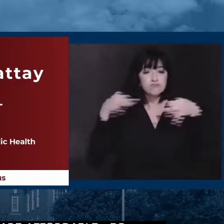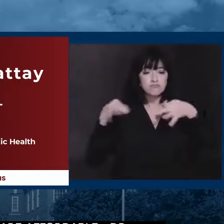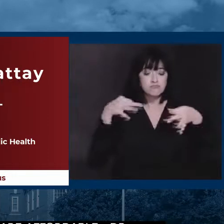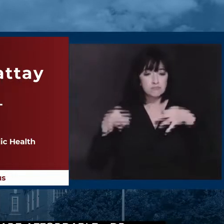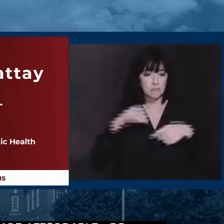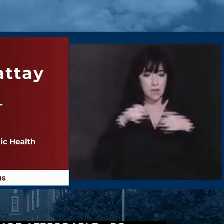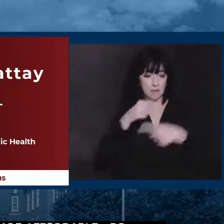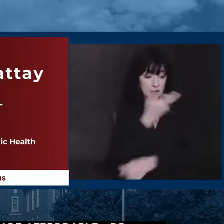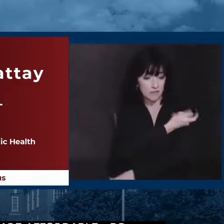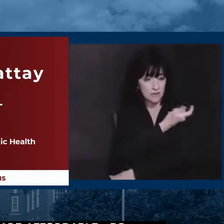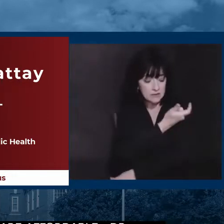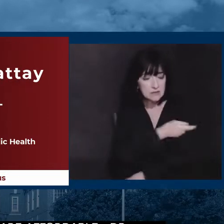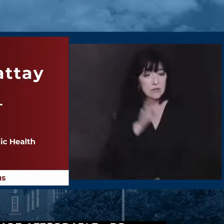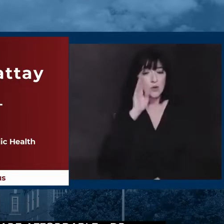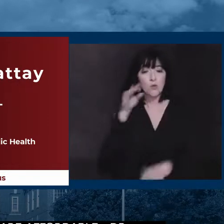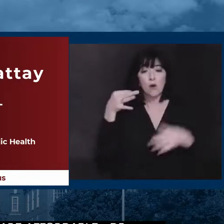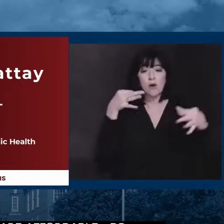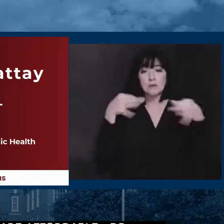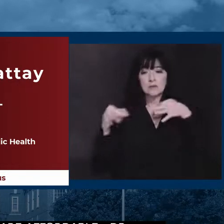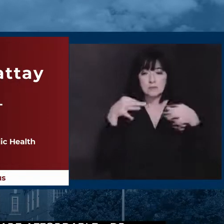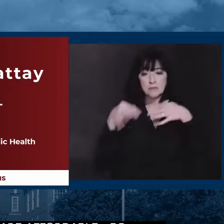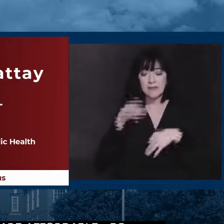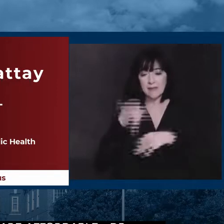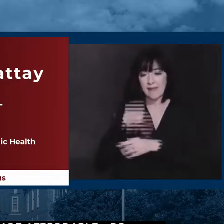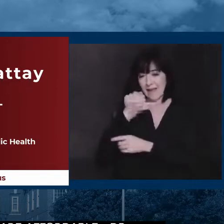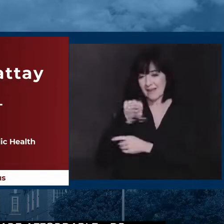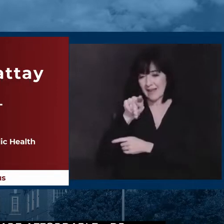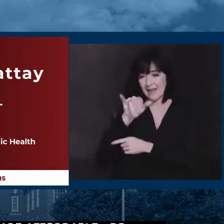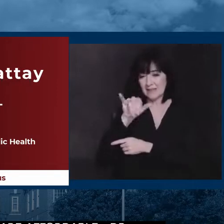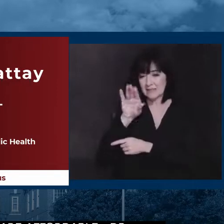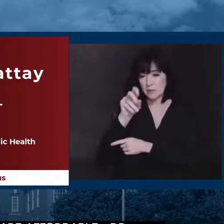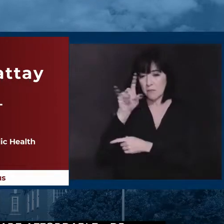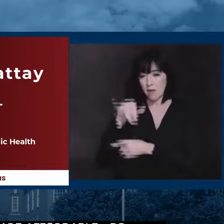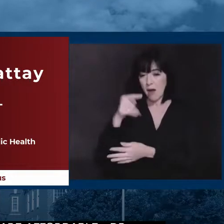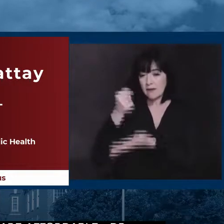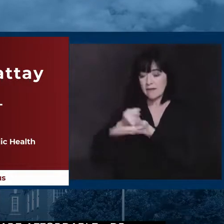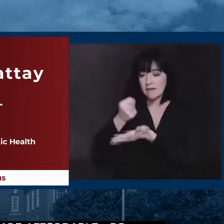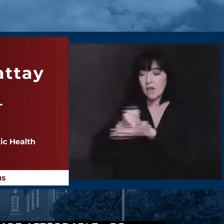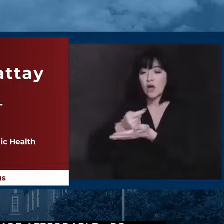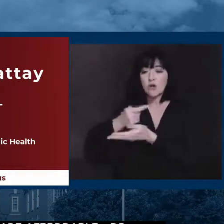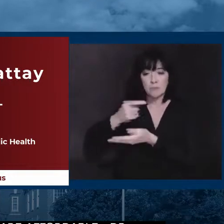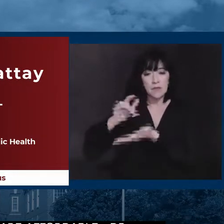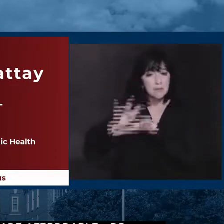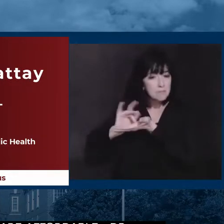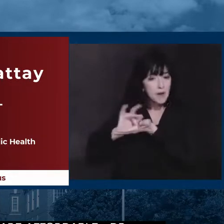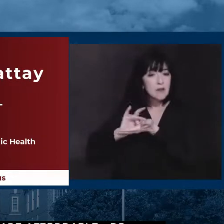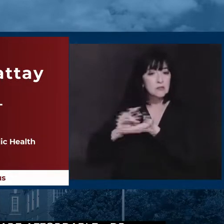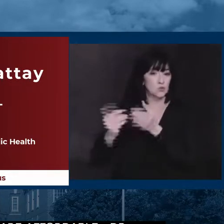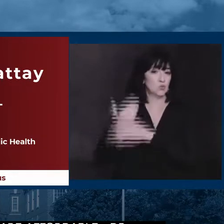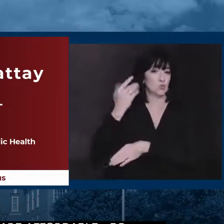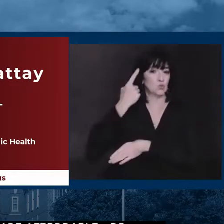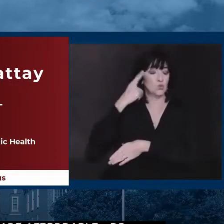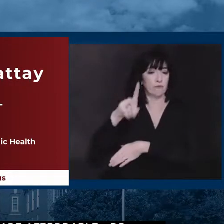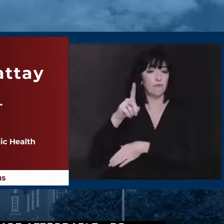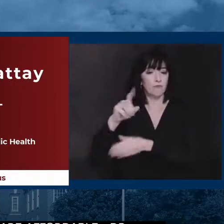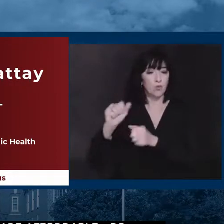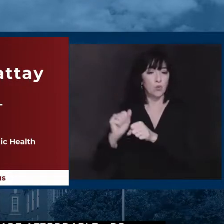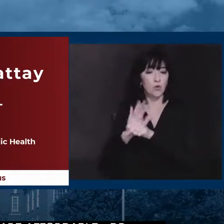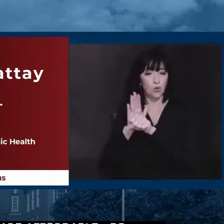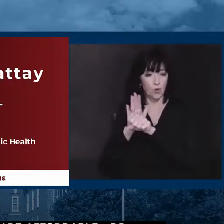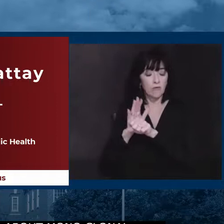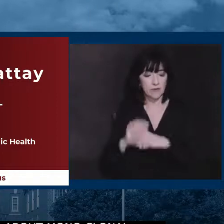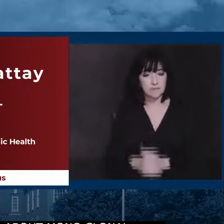monoclonal antibody therapies that I talked a little bit about, and other issues on the public health side. Dr. Rattay, thanks for joining us